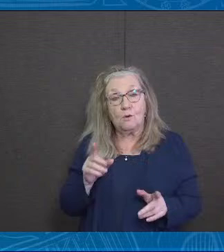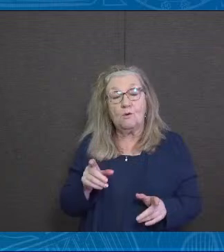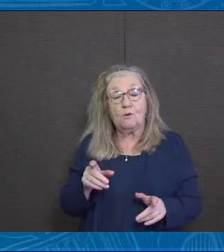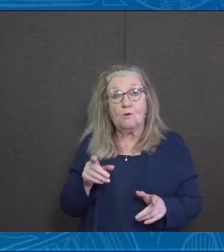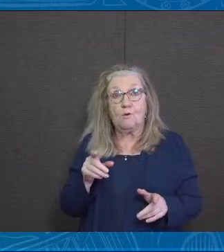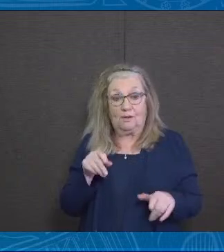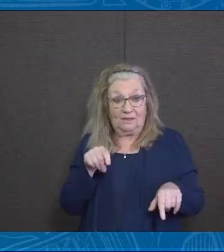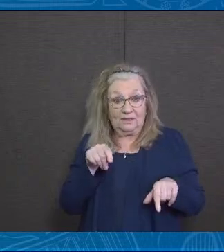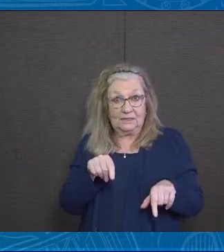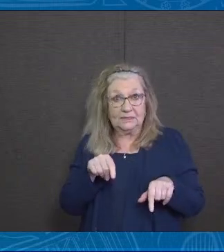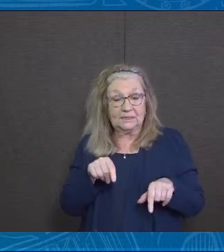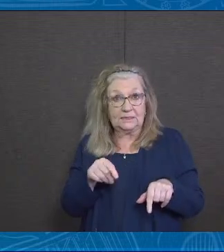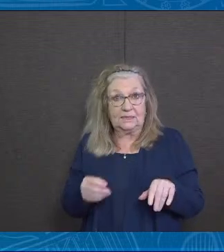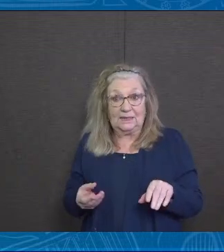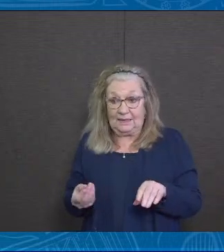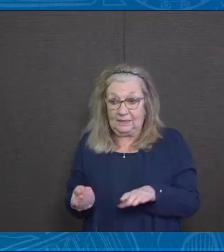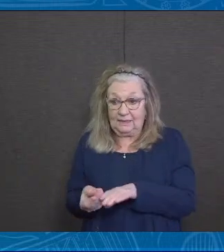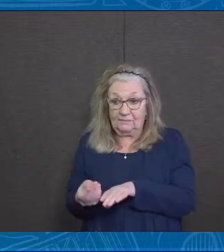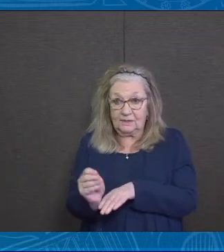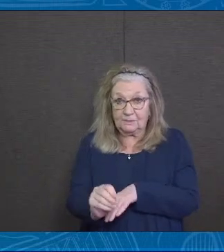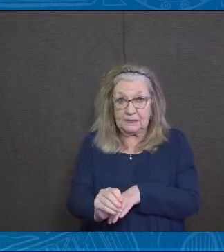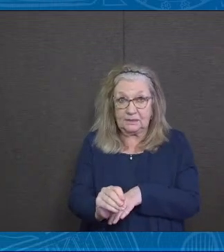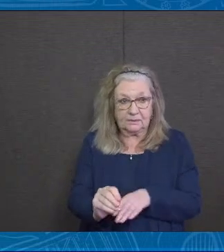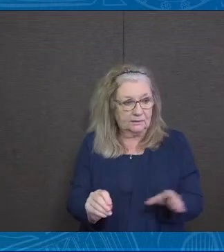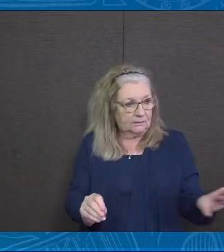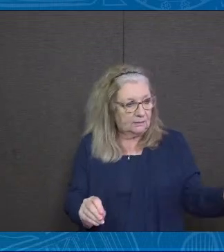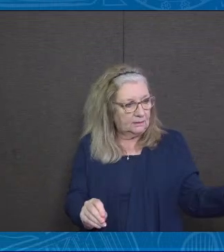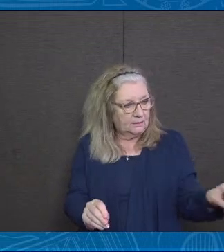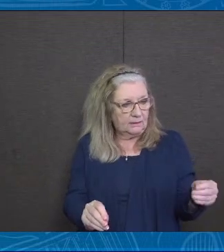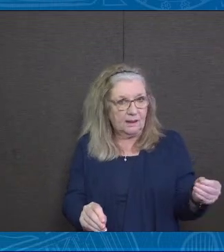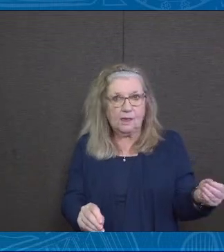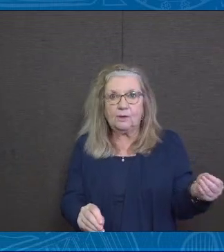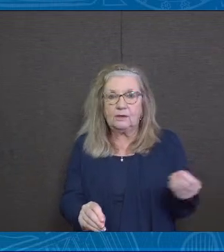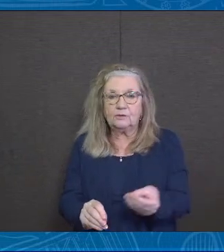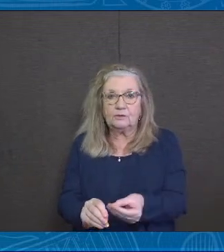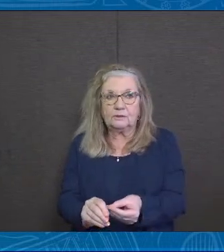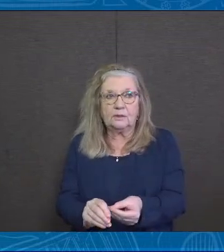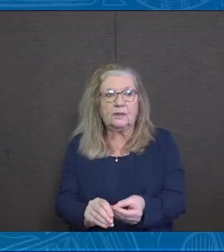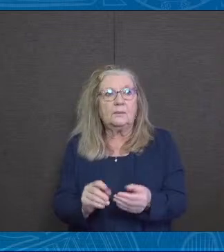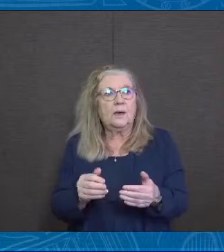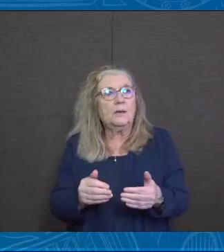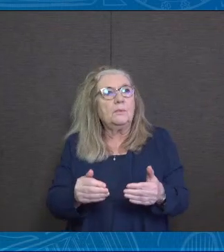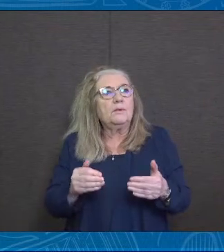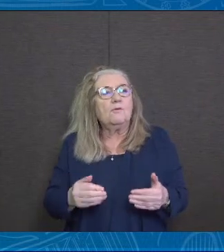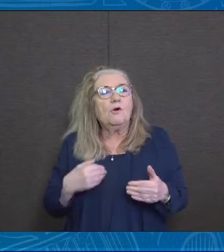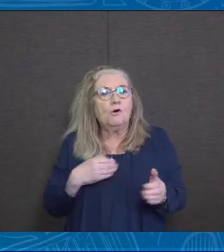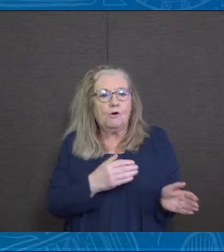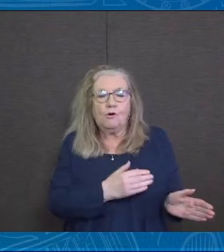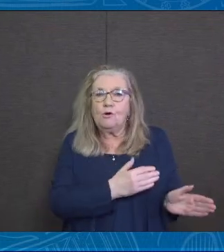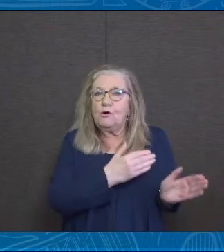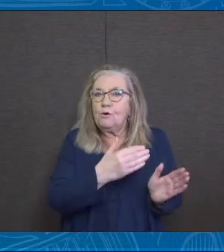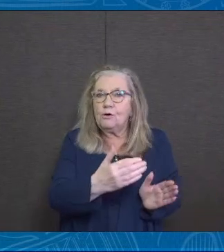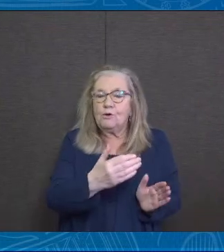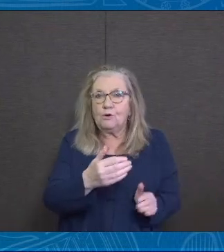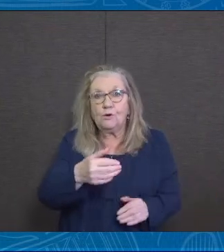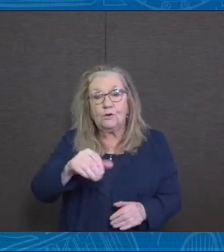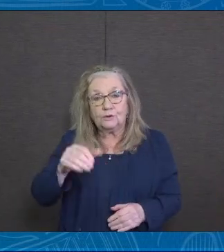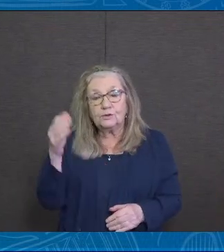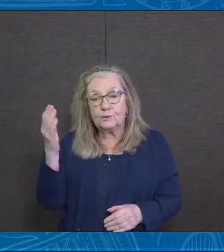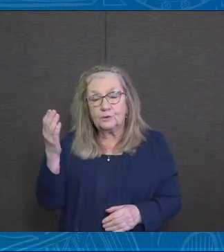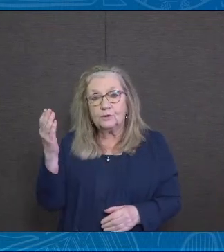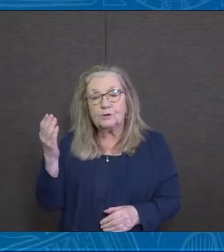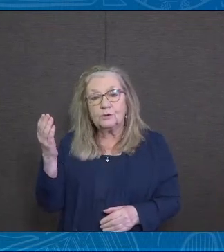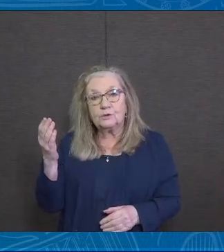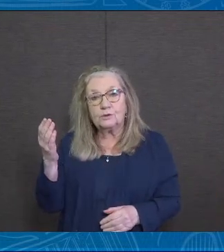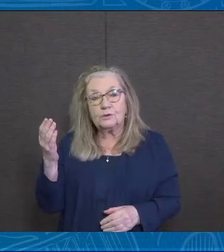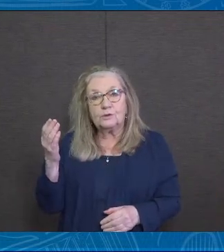and investment to inform the allocations. Before I go to the next panelist, just on that point, we had a